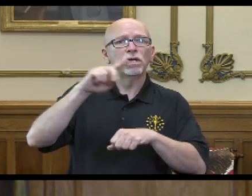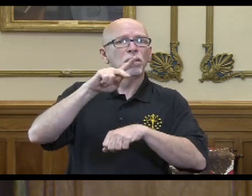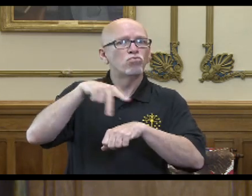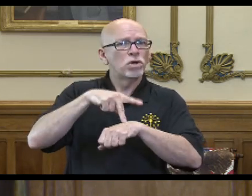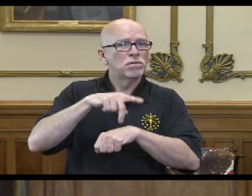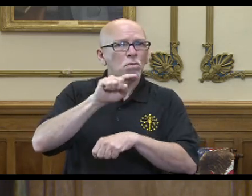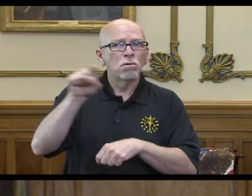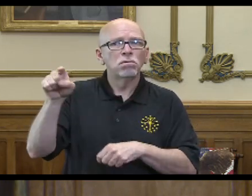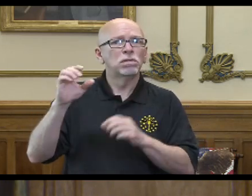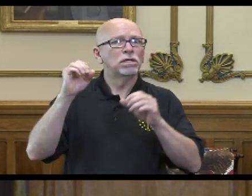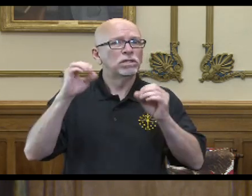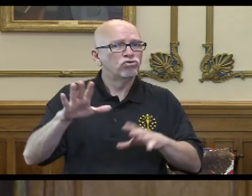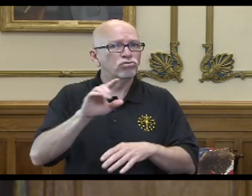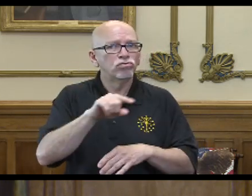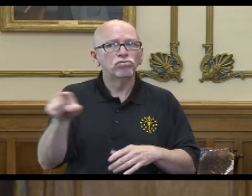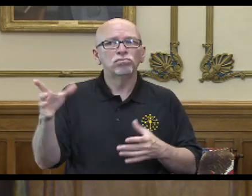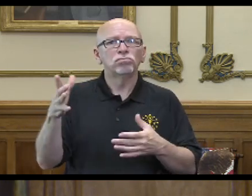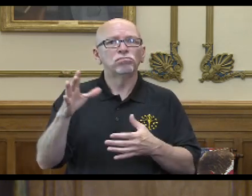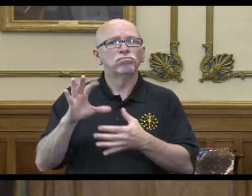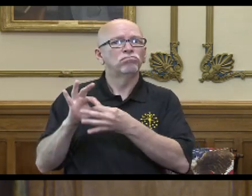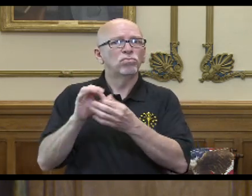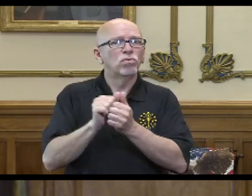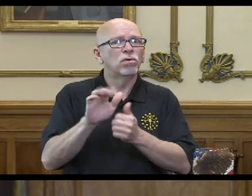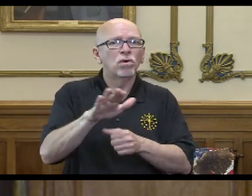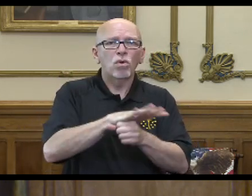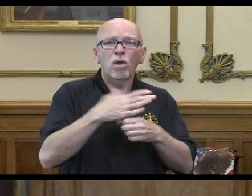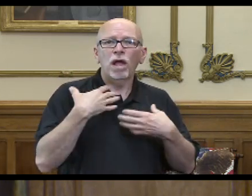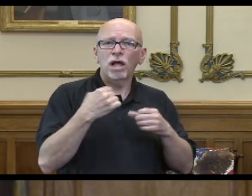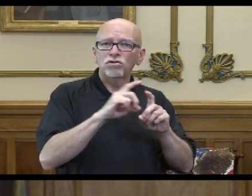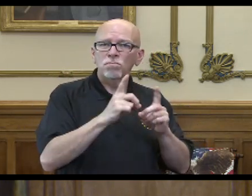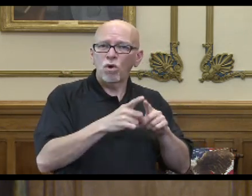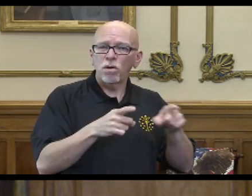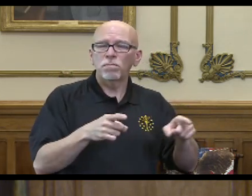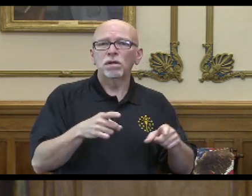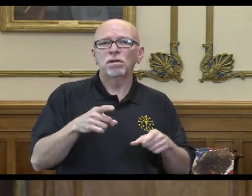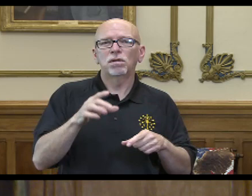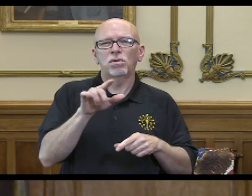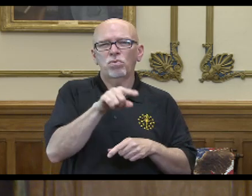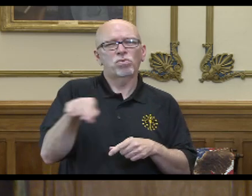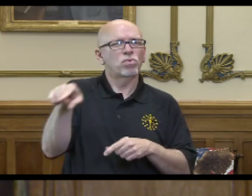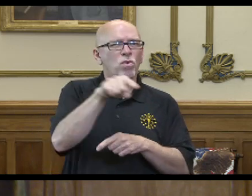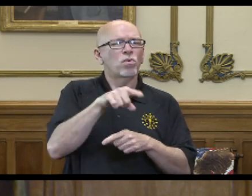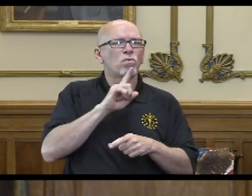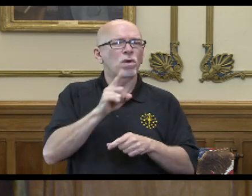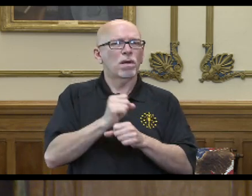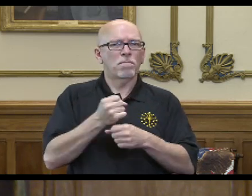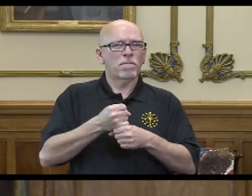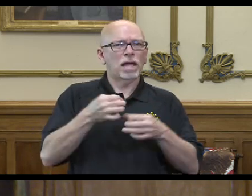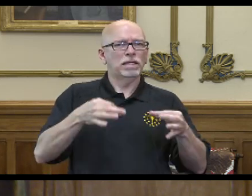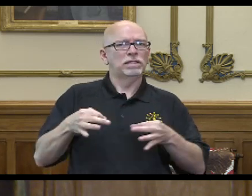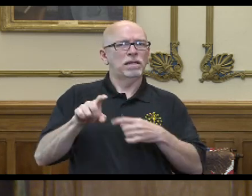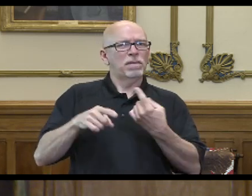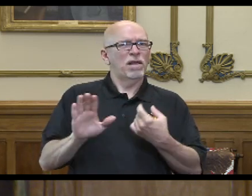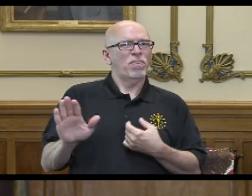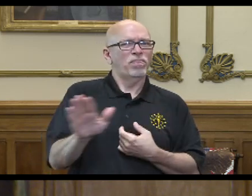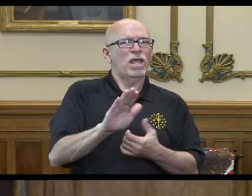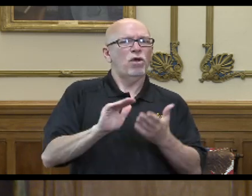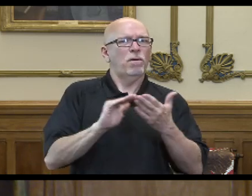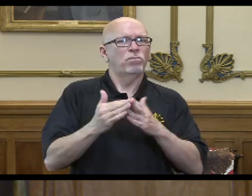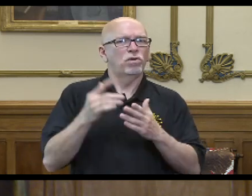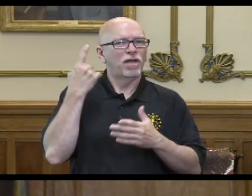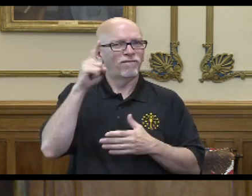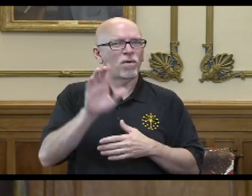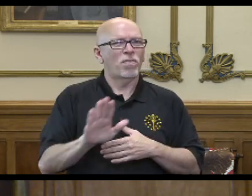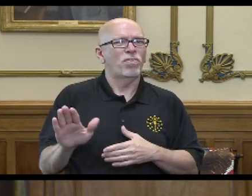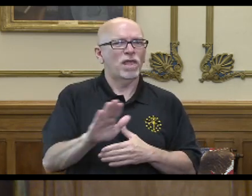principals, our teachers, in conjunction with their local health departments, are the individuals that really need to make this decision about their community and for their